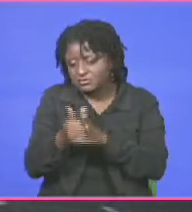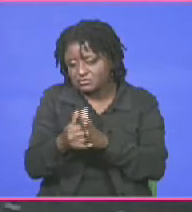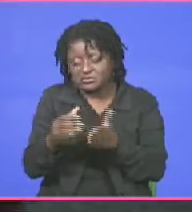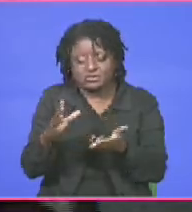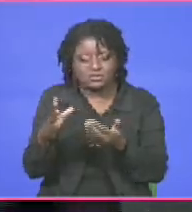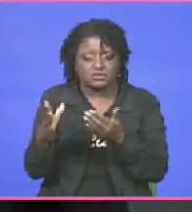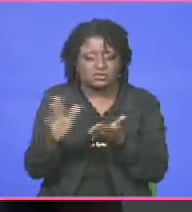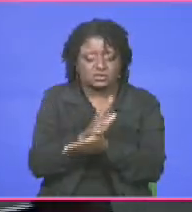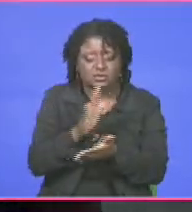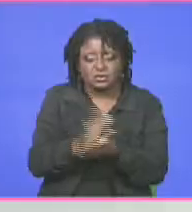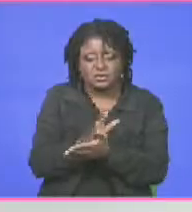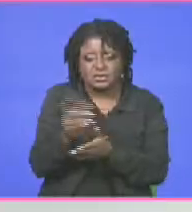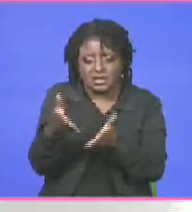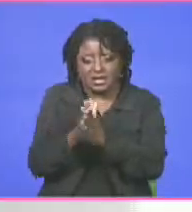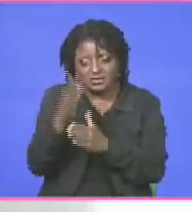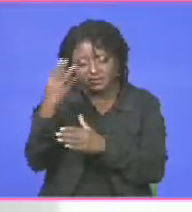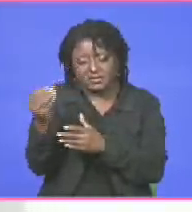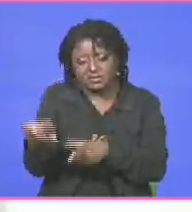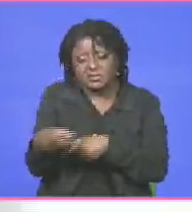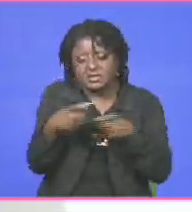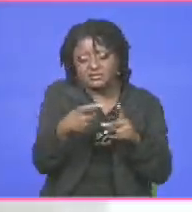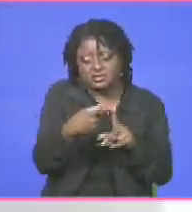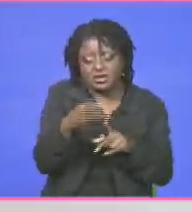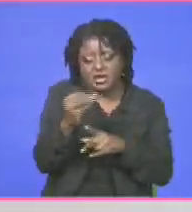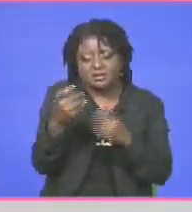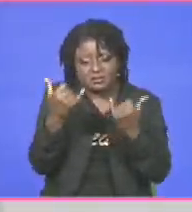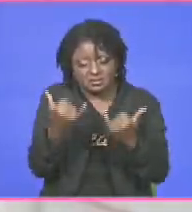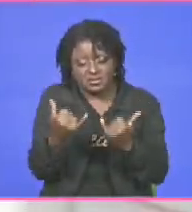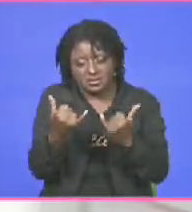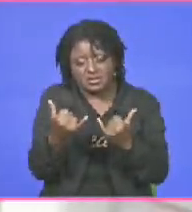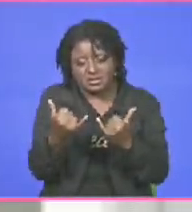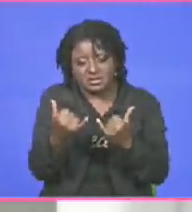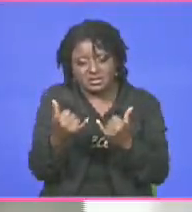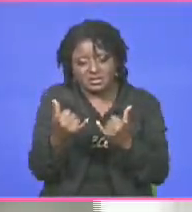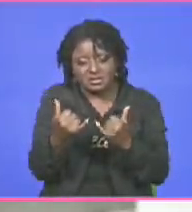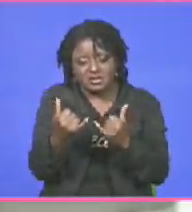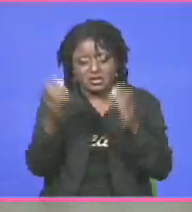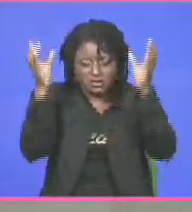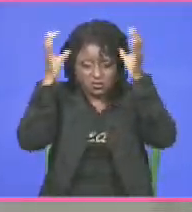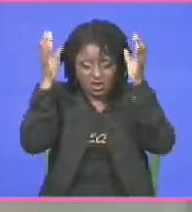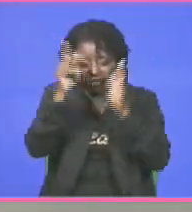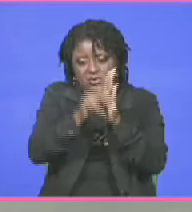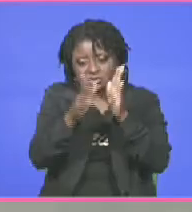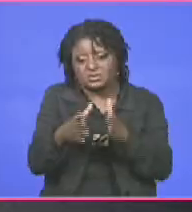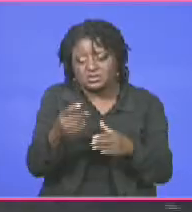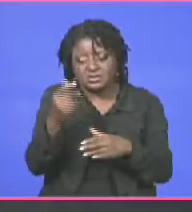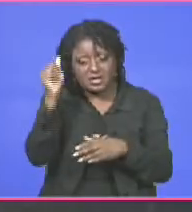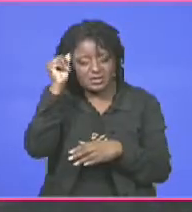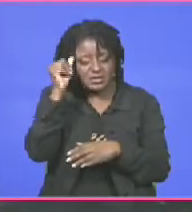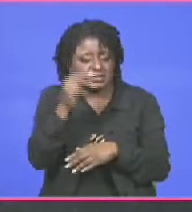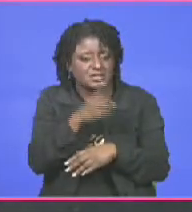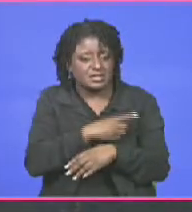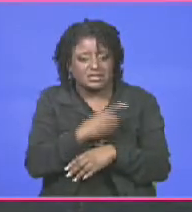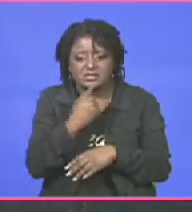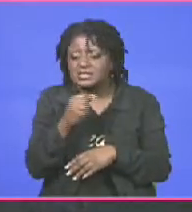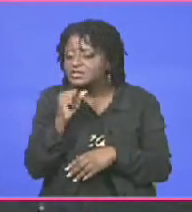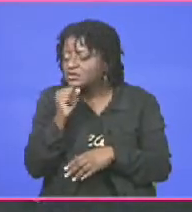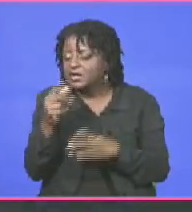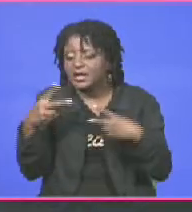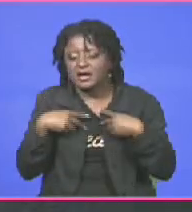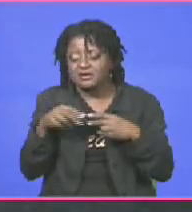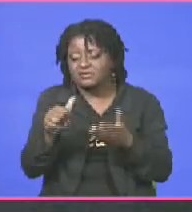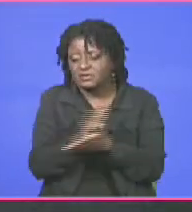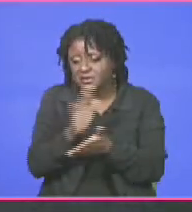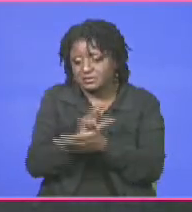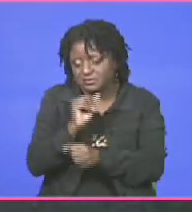him immediately. However, Crown Prosecutor Anthony Delaney said he did not have the documents, prompting Knight to ask the court to adjourn